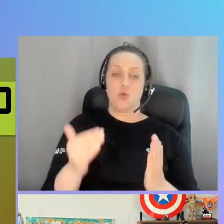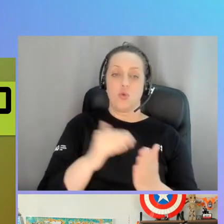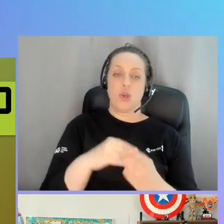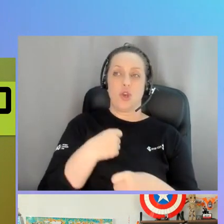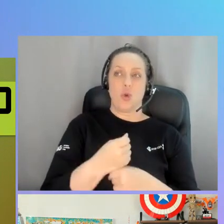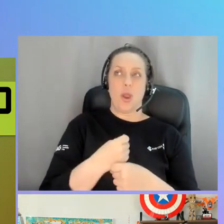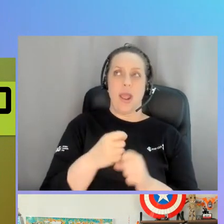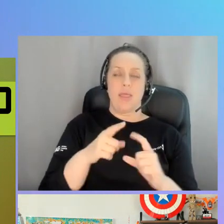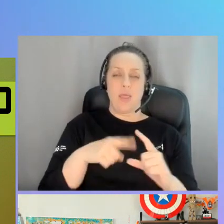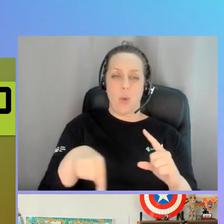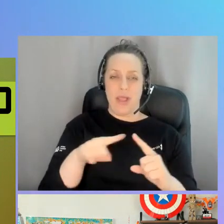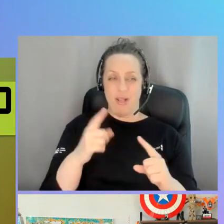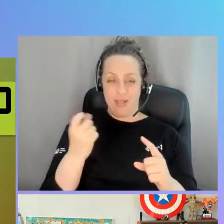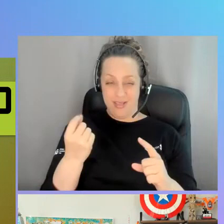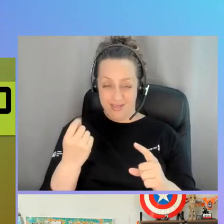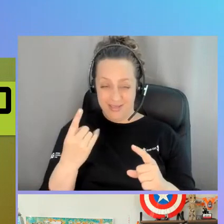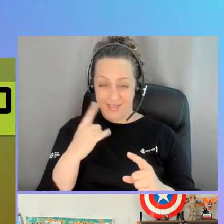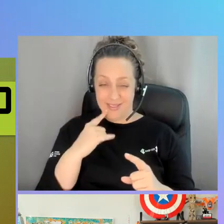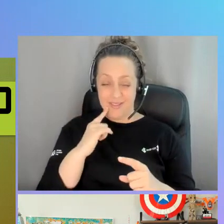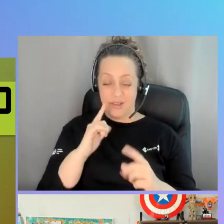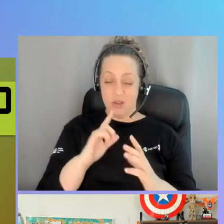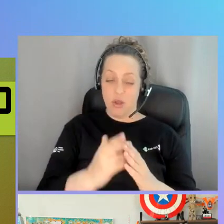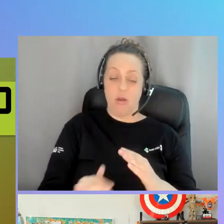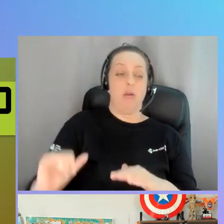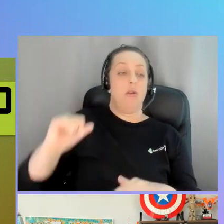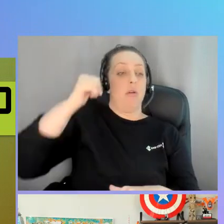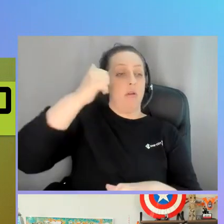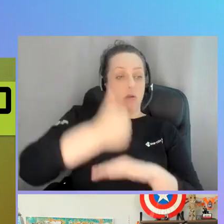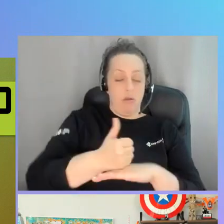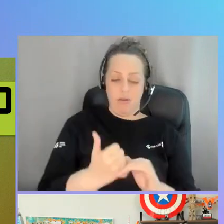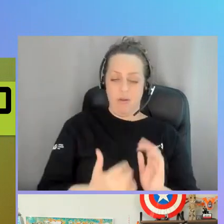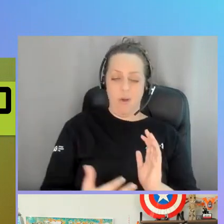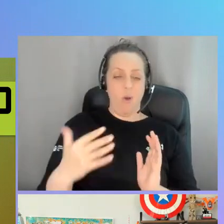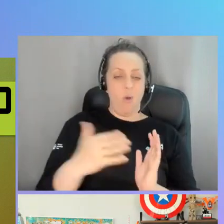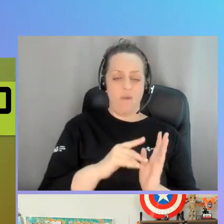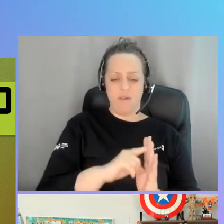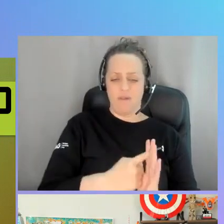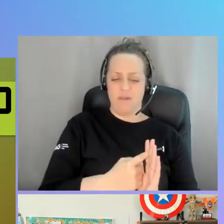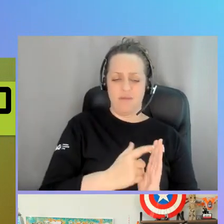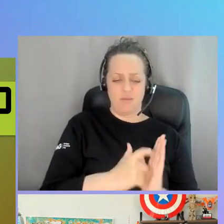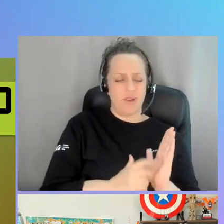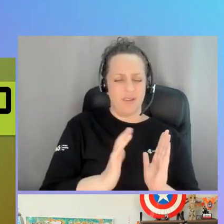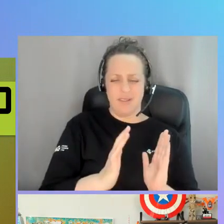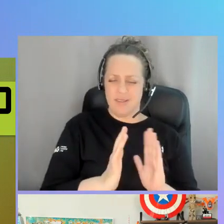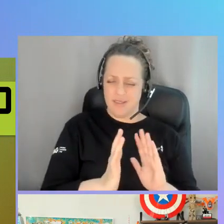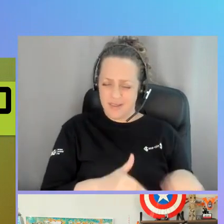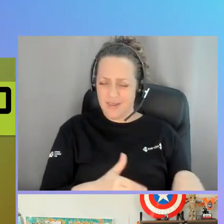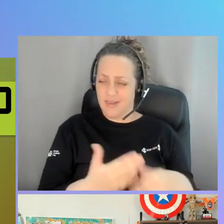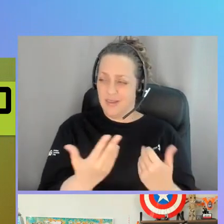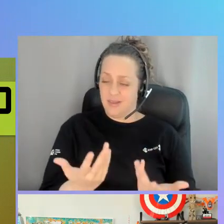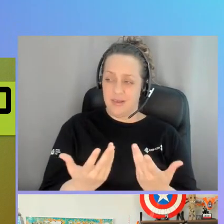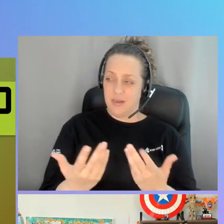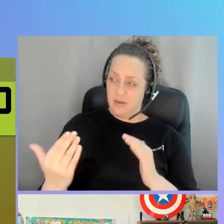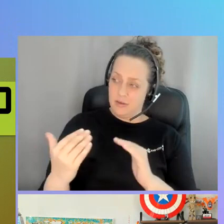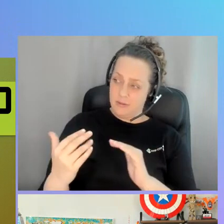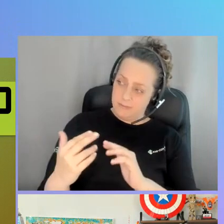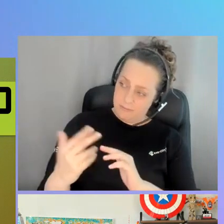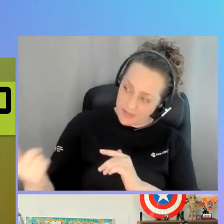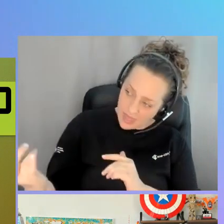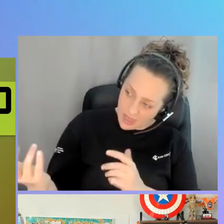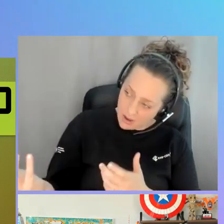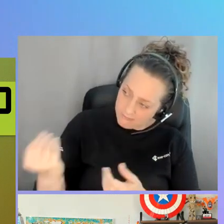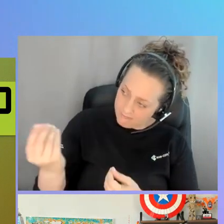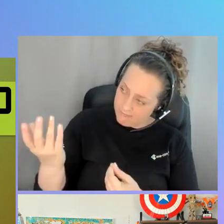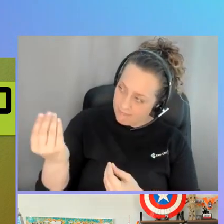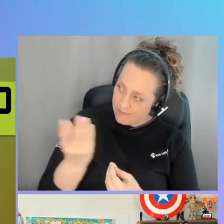wheel, if you will, of all the different learning resources that are out there from different accessibility partners might not be where you provide value, right?